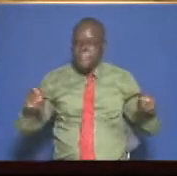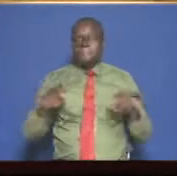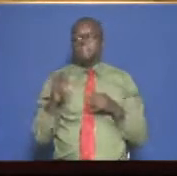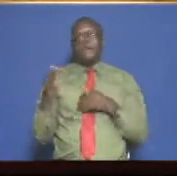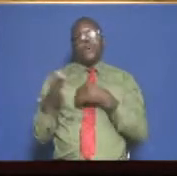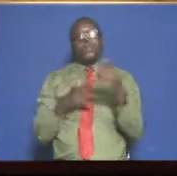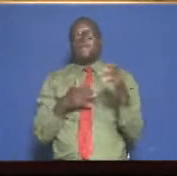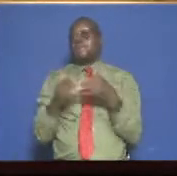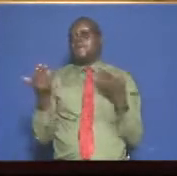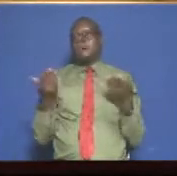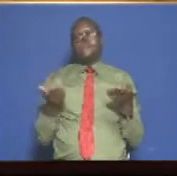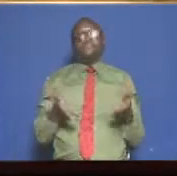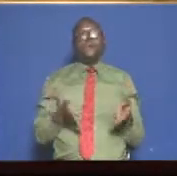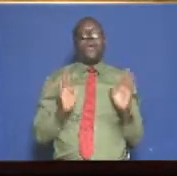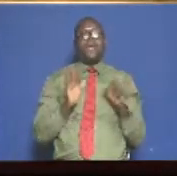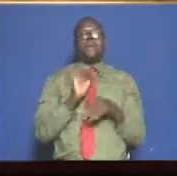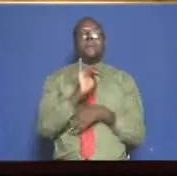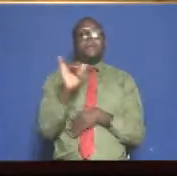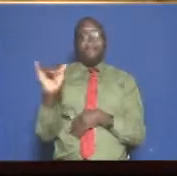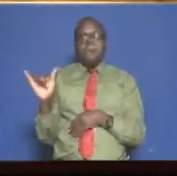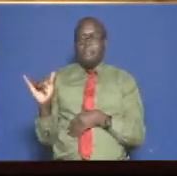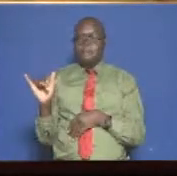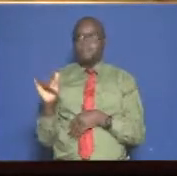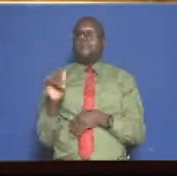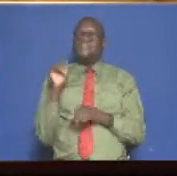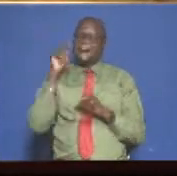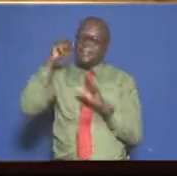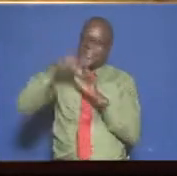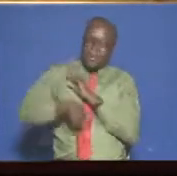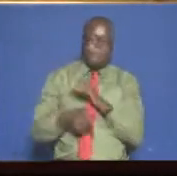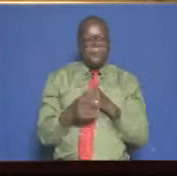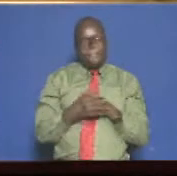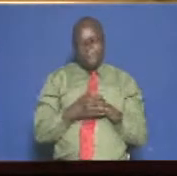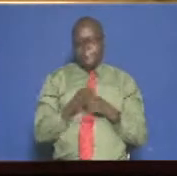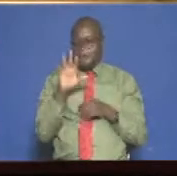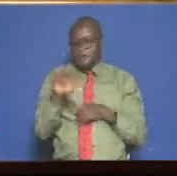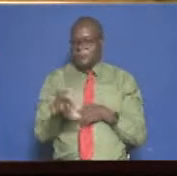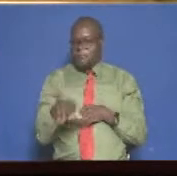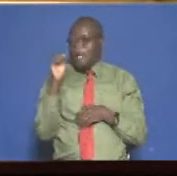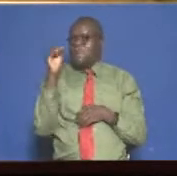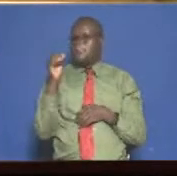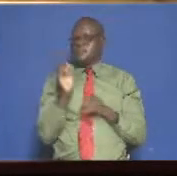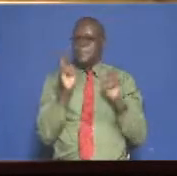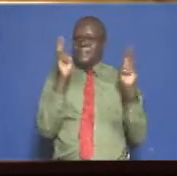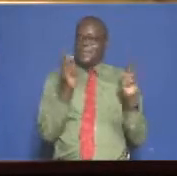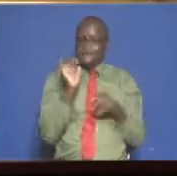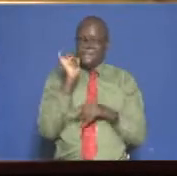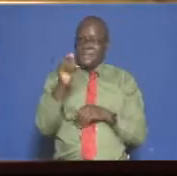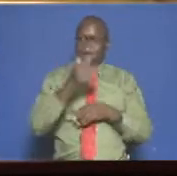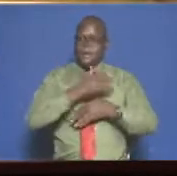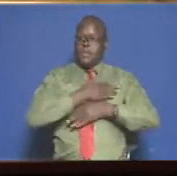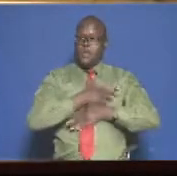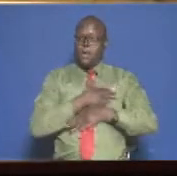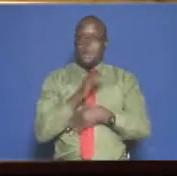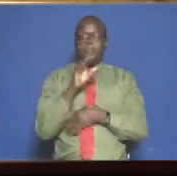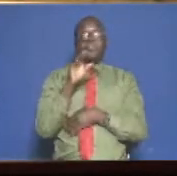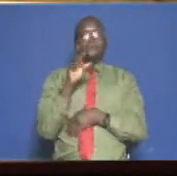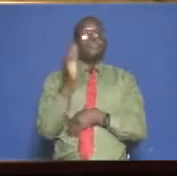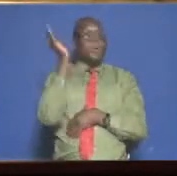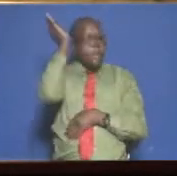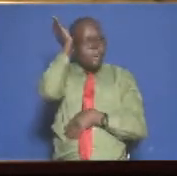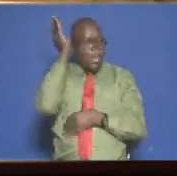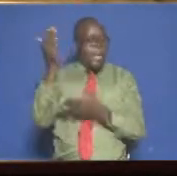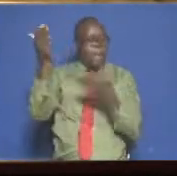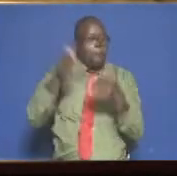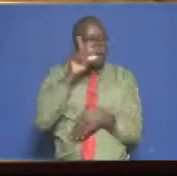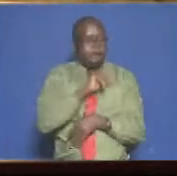whatever length and depth to find out issues that the Honorable Duale has raised, which now at